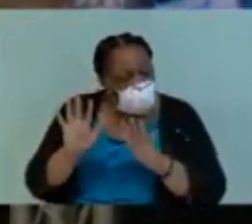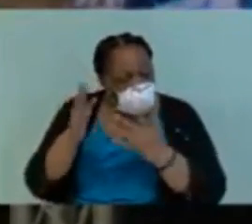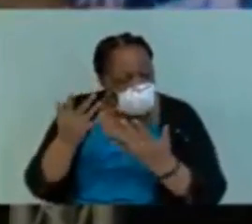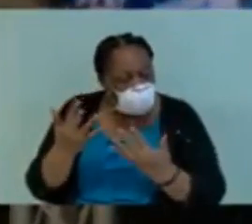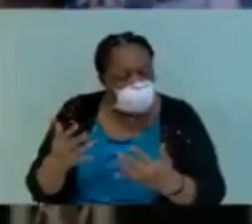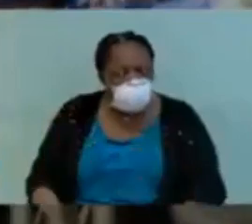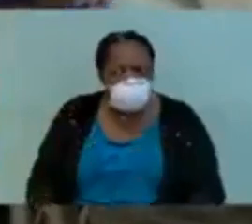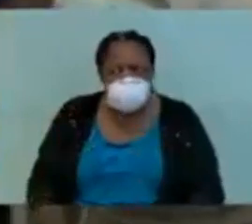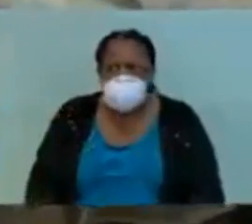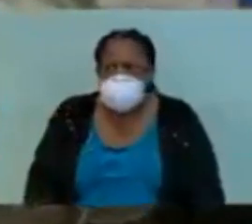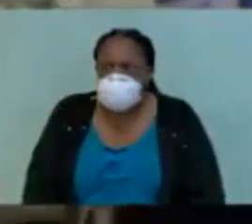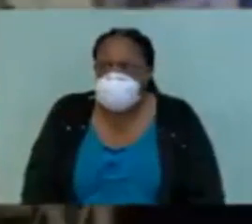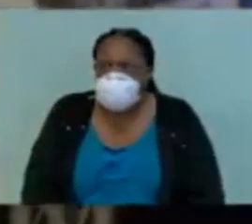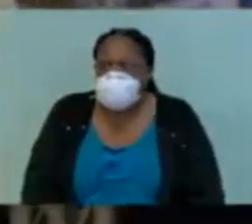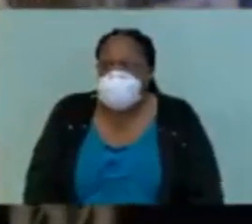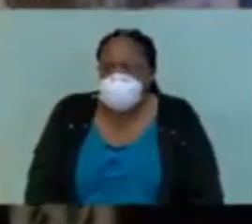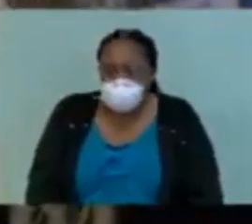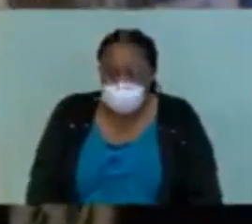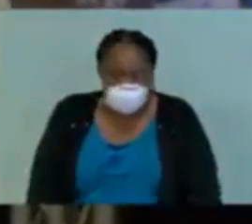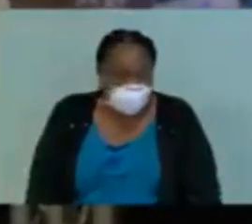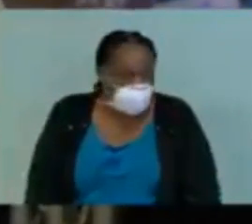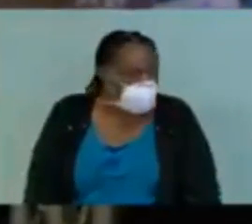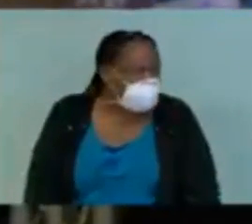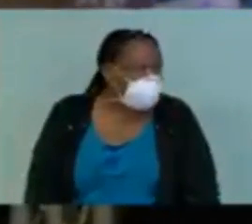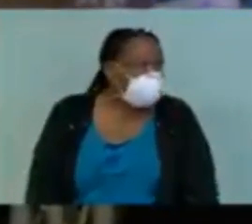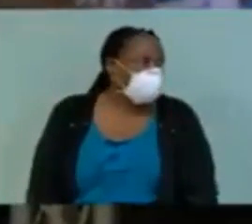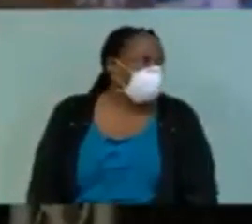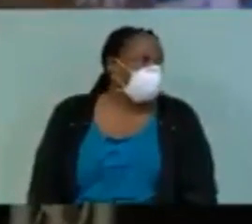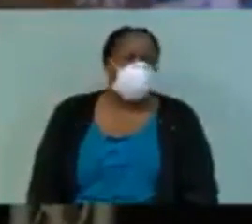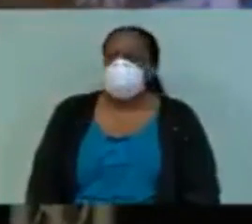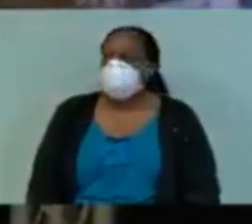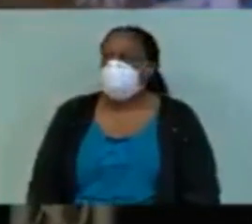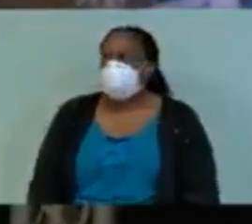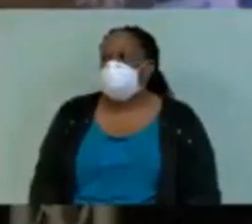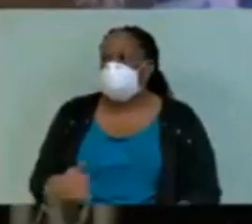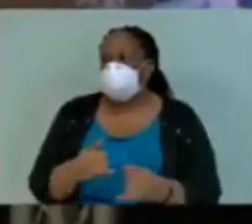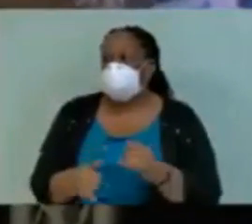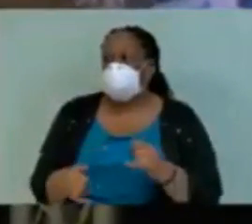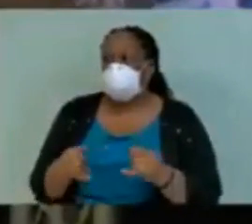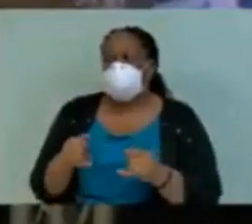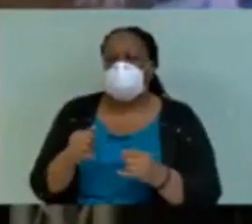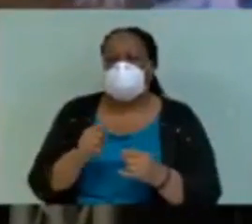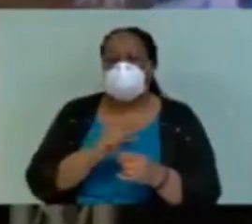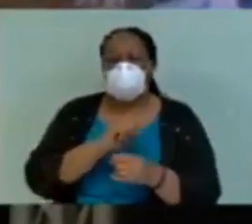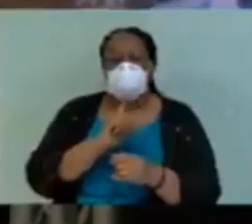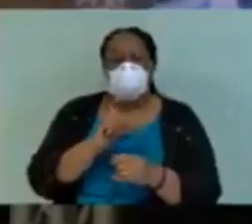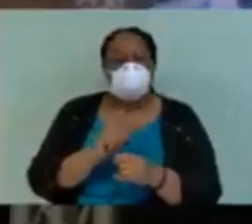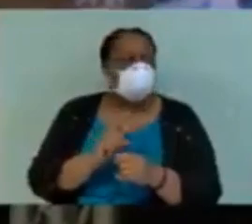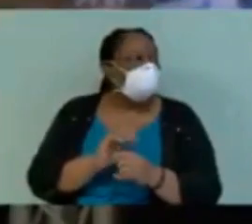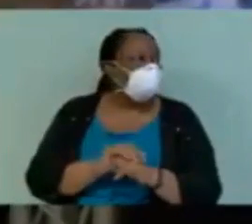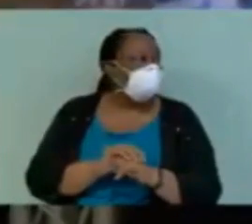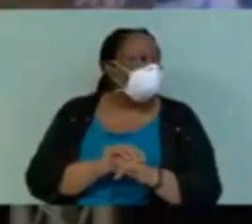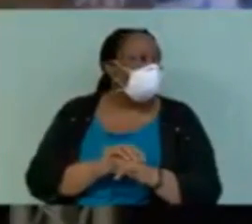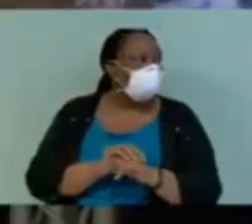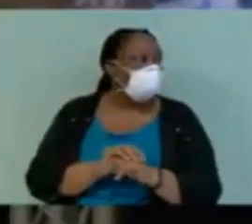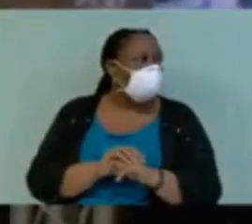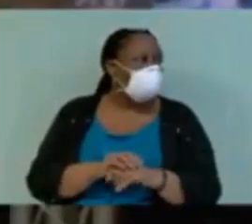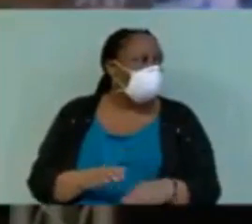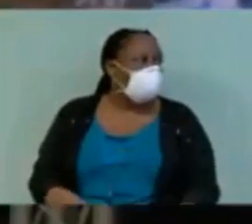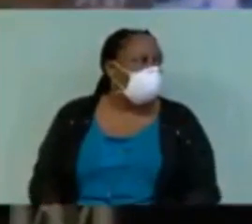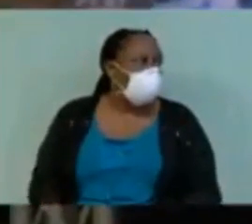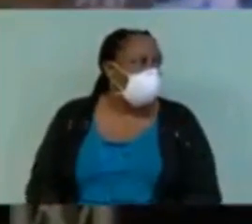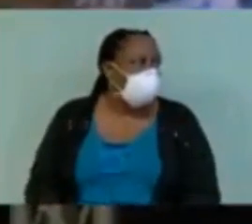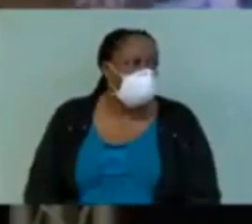we depend on our medical professionals to advise us when that is the proper time and appropriate time for us to do